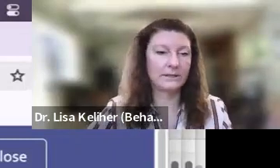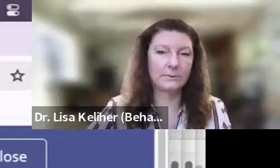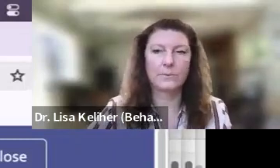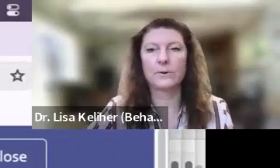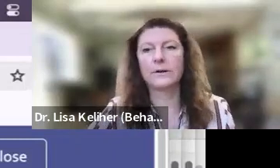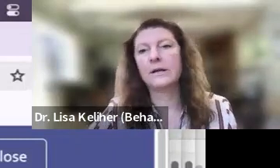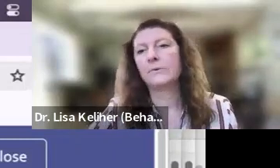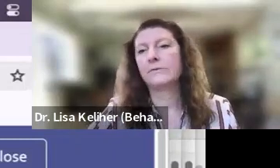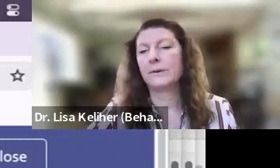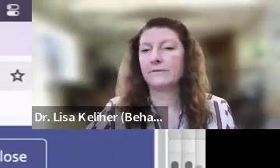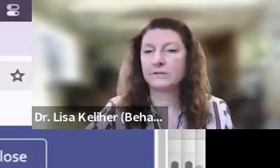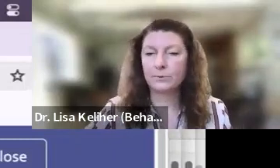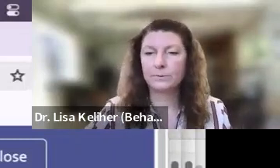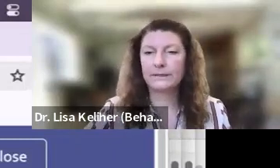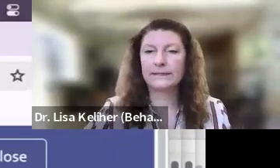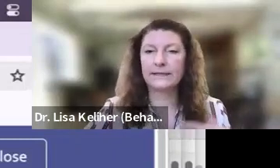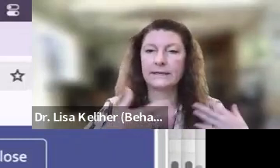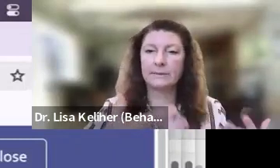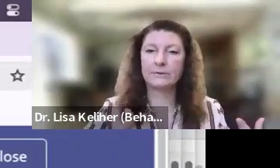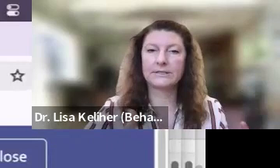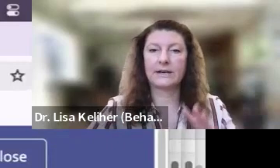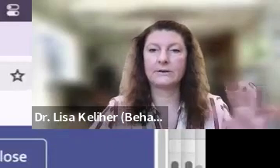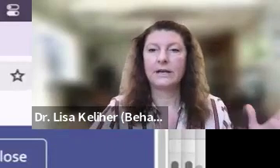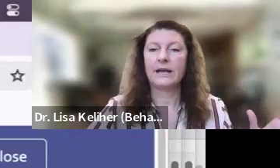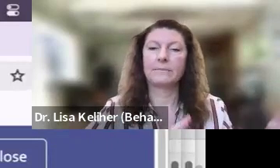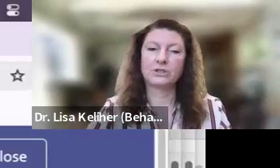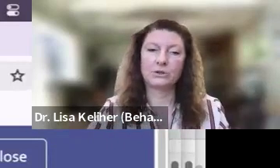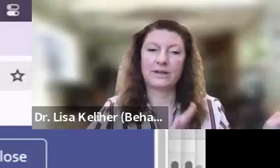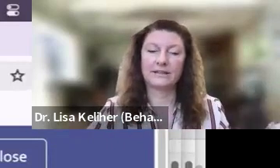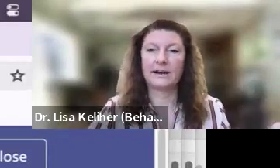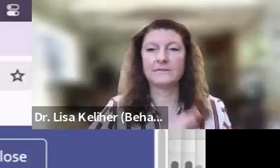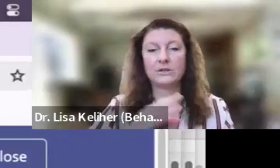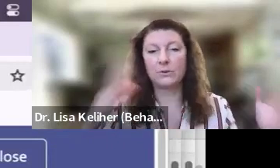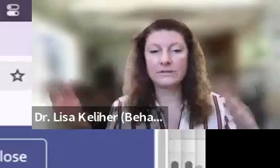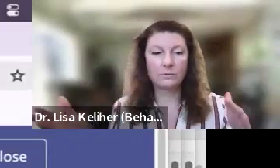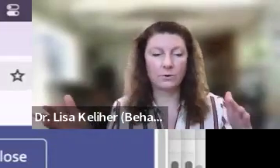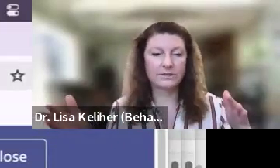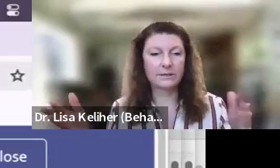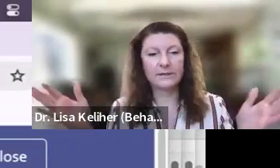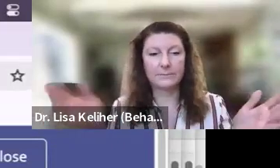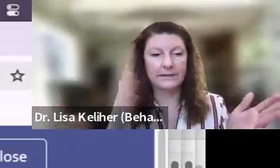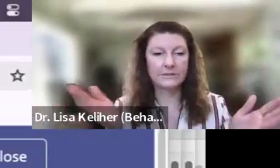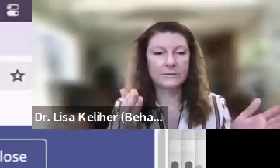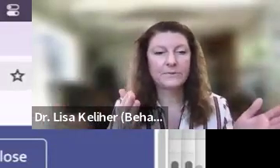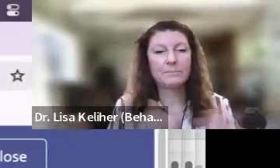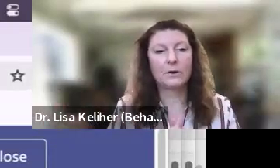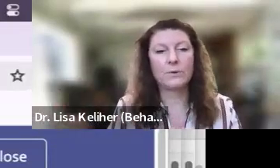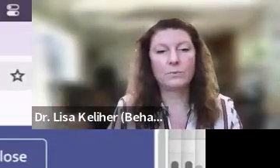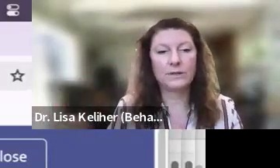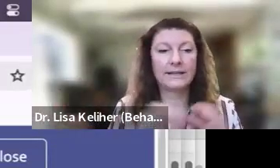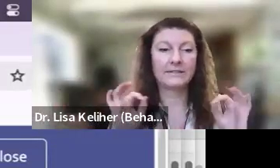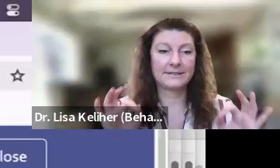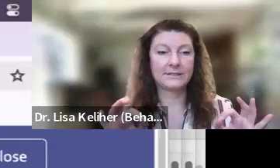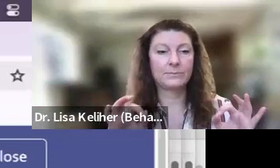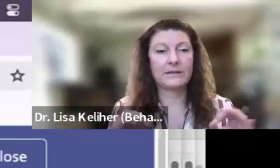report, the weekly report. We have a behavior support plan that can be printed out, and I'm going to show you that live. So you can always have a Word document and a binder, but